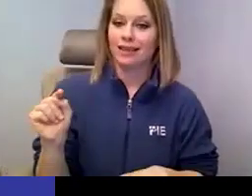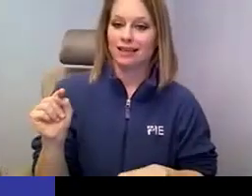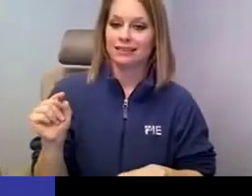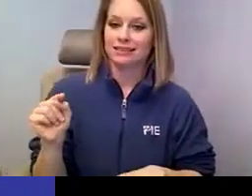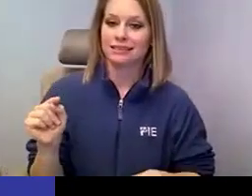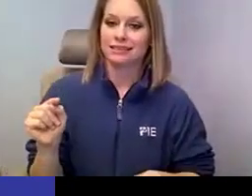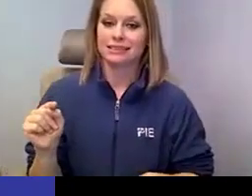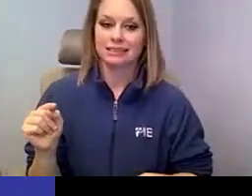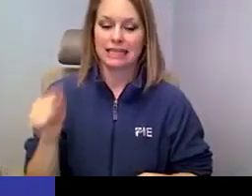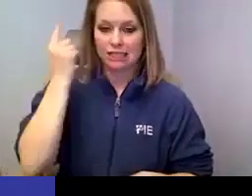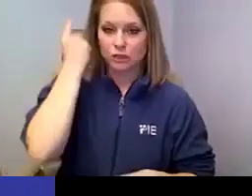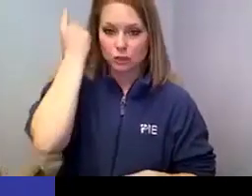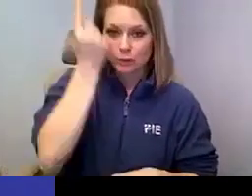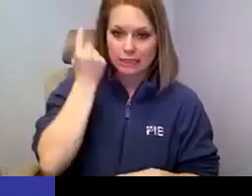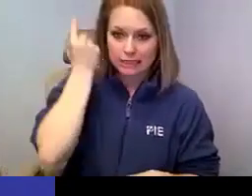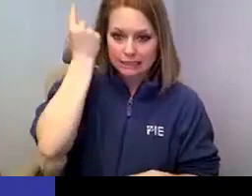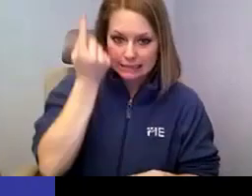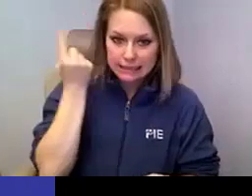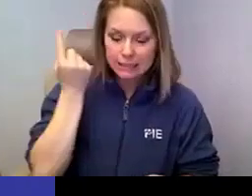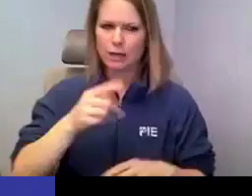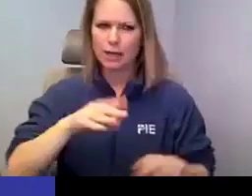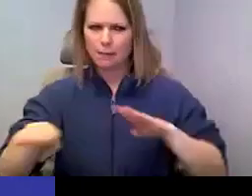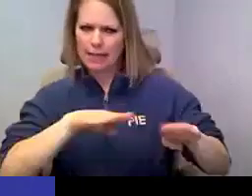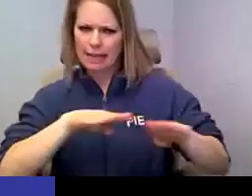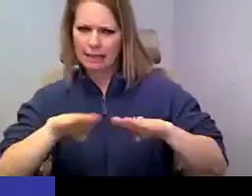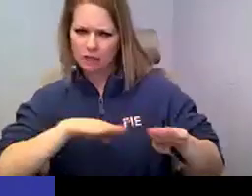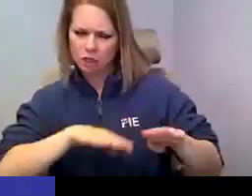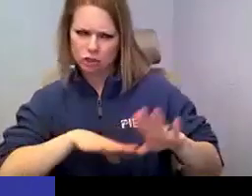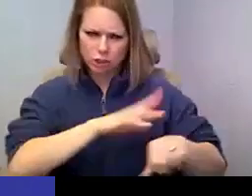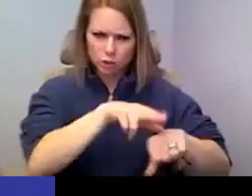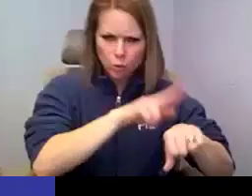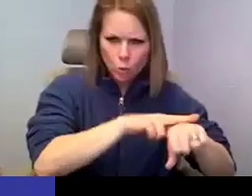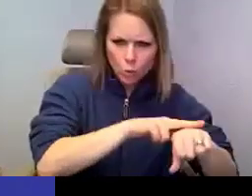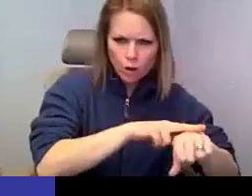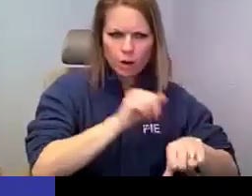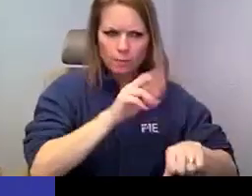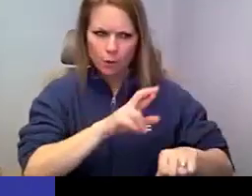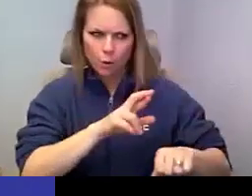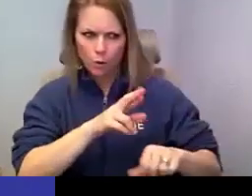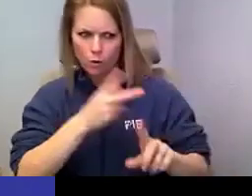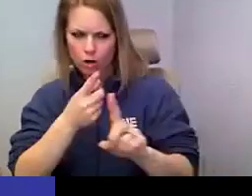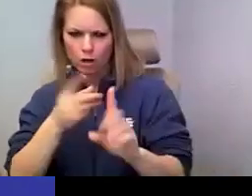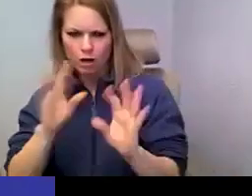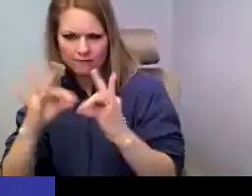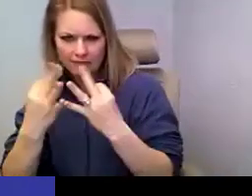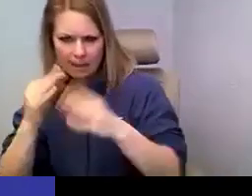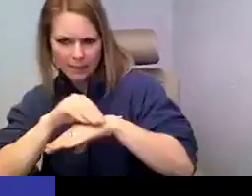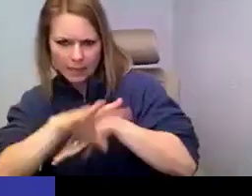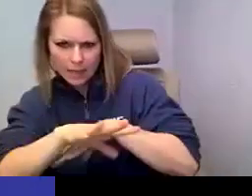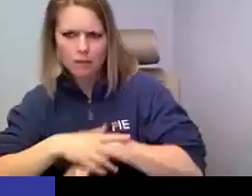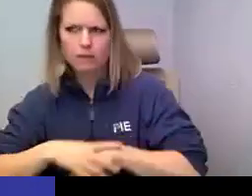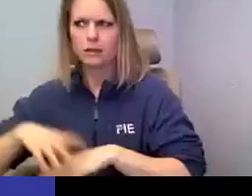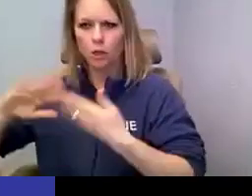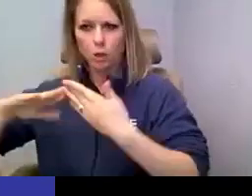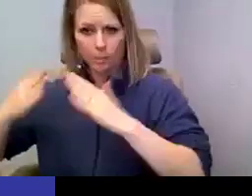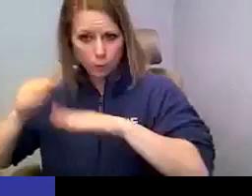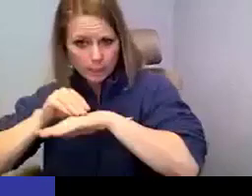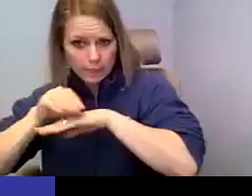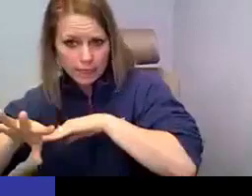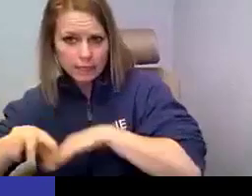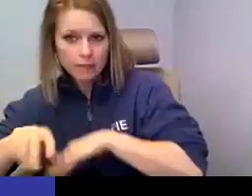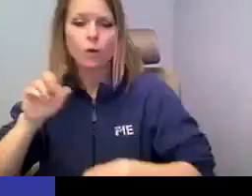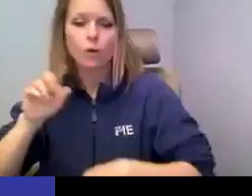considering whether the behaviors are a result of the difference between the norms in the child's family and the community or an emotional behavioral